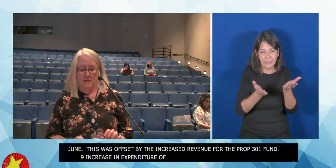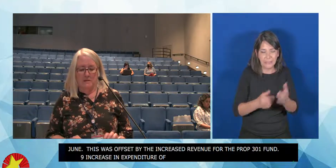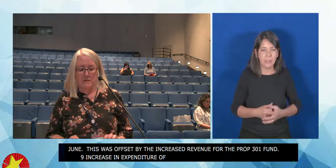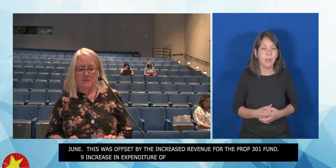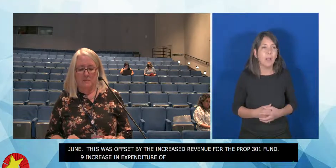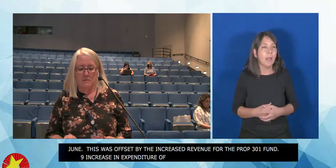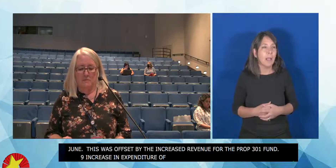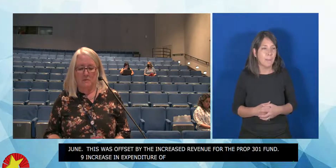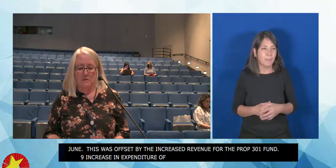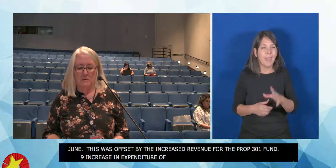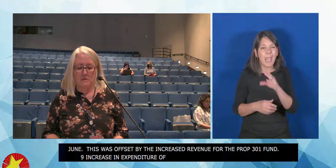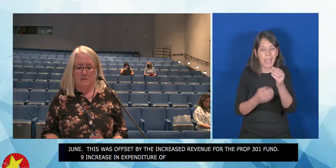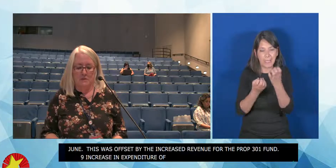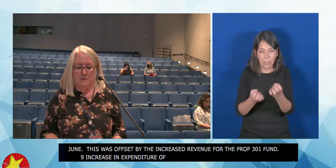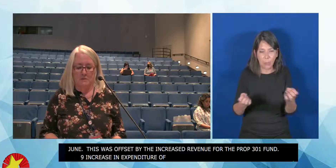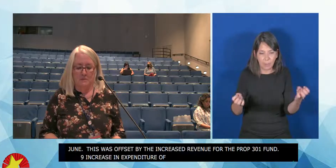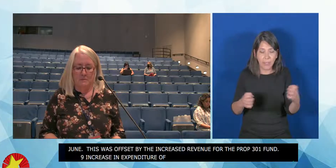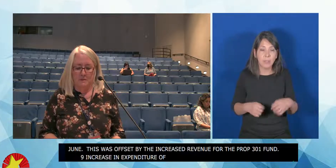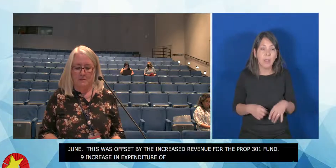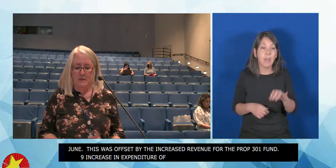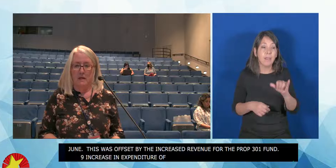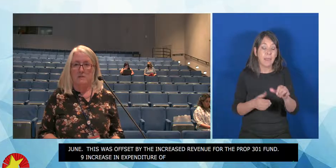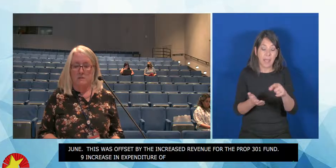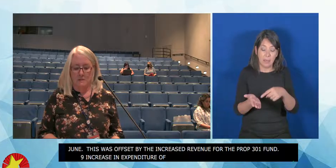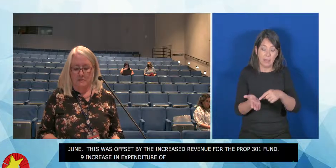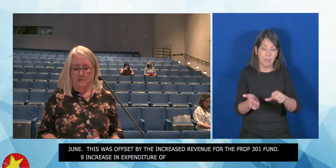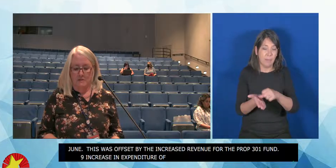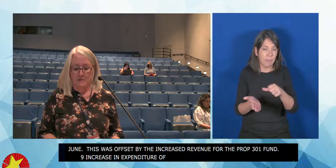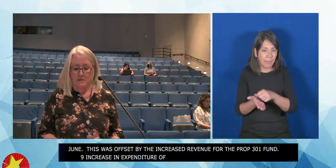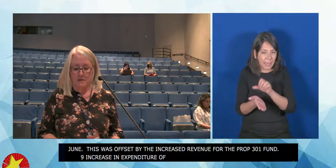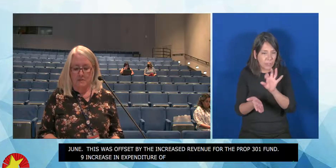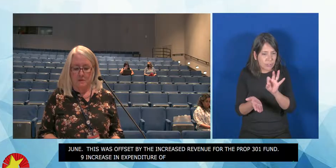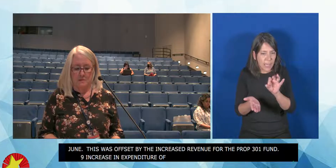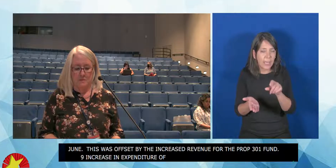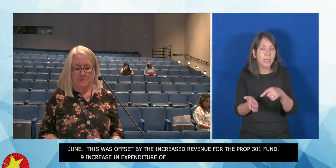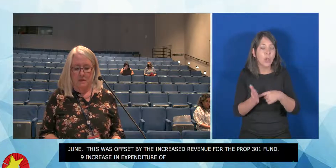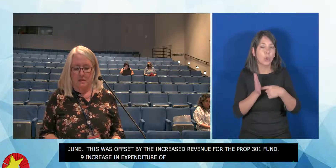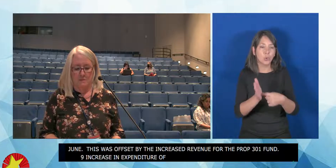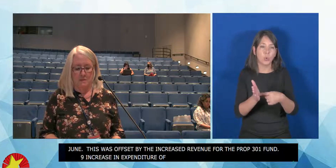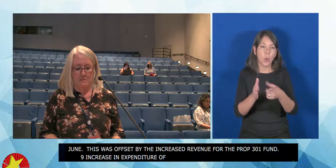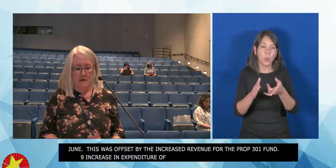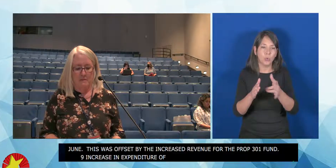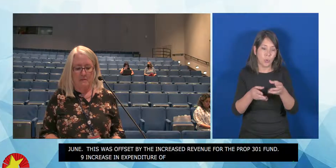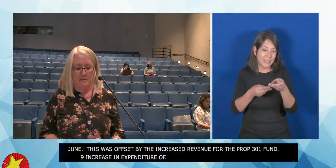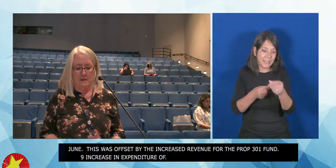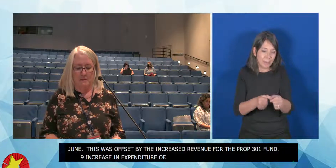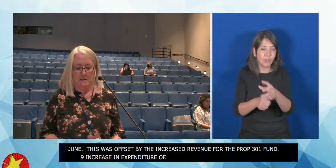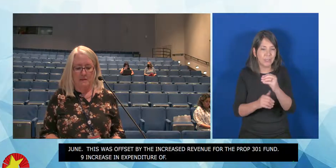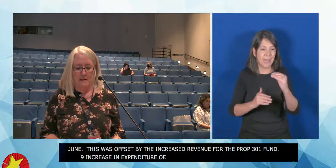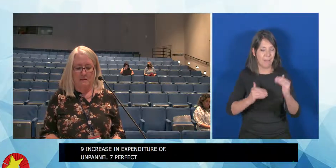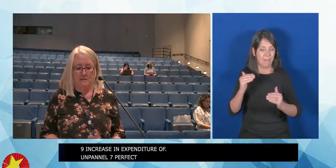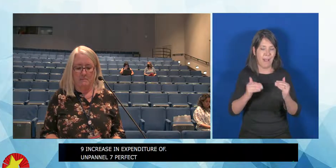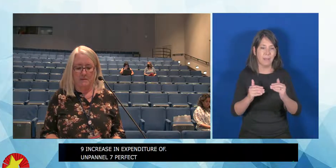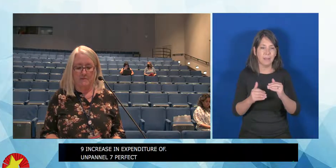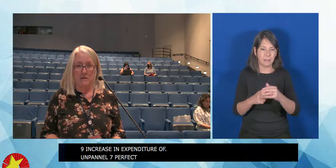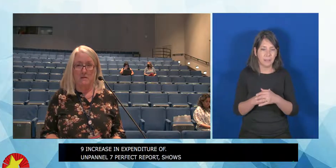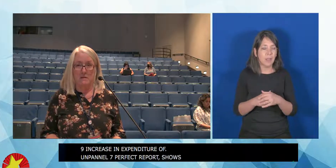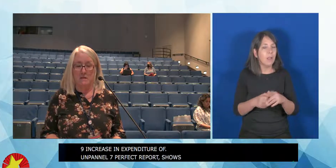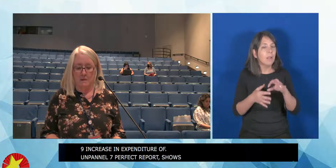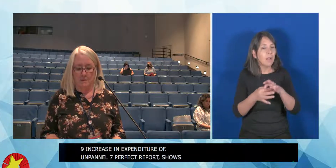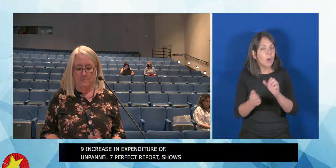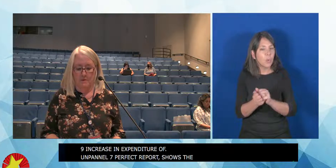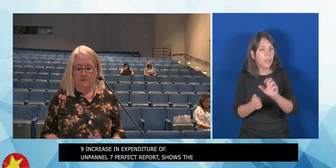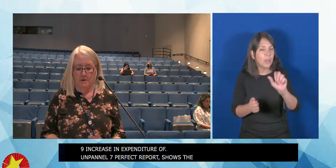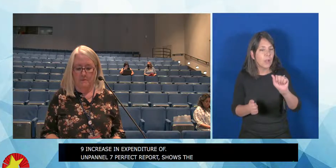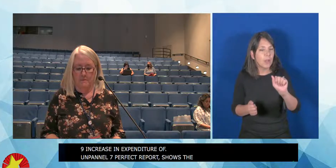On page 7 of the report, it shows the budget to actual expenditures as well as the remaining budget balance by object class, by fund,